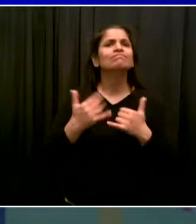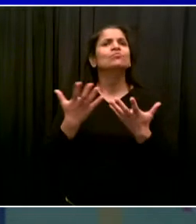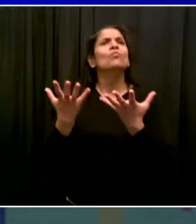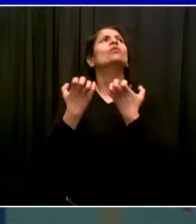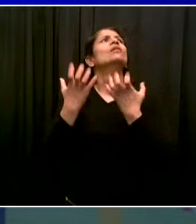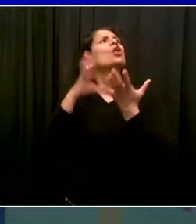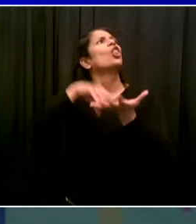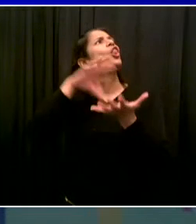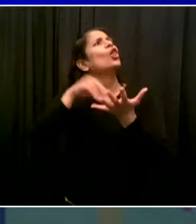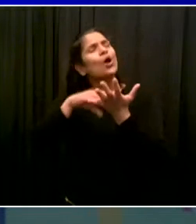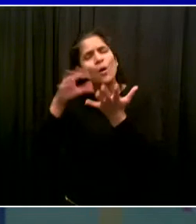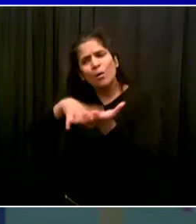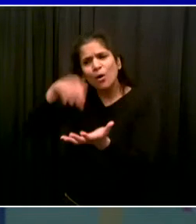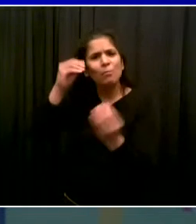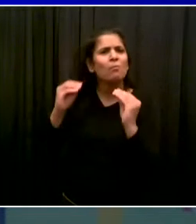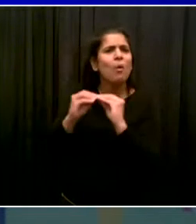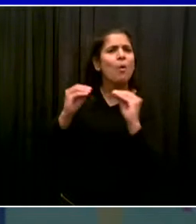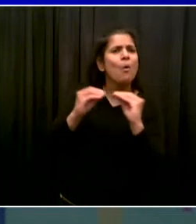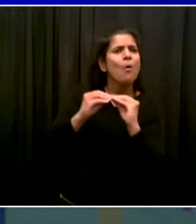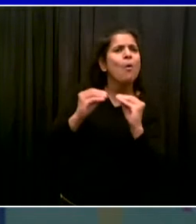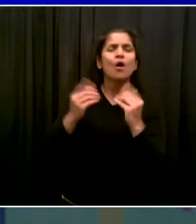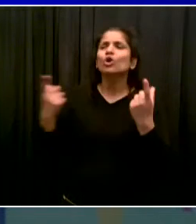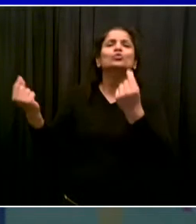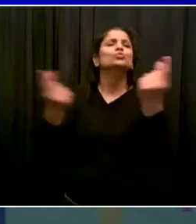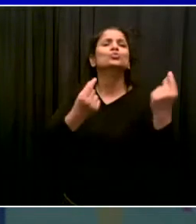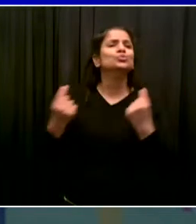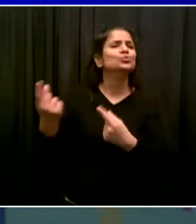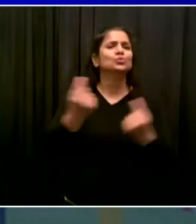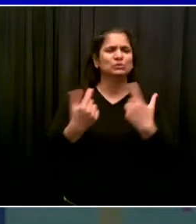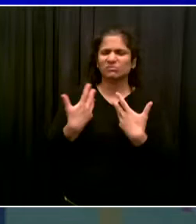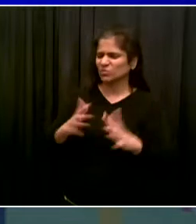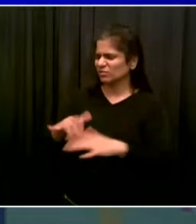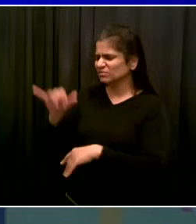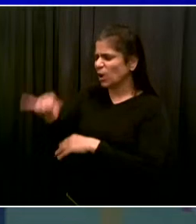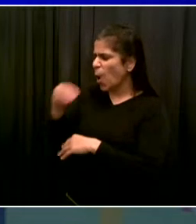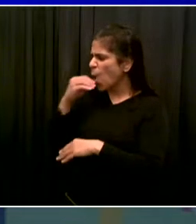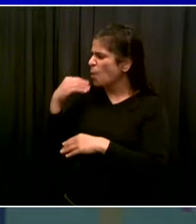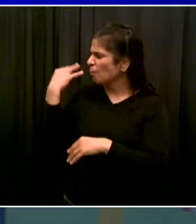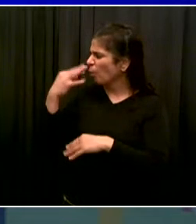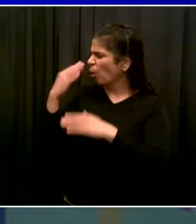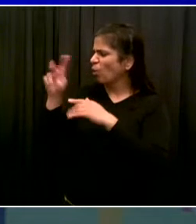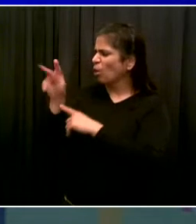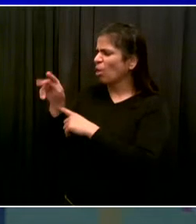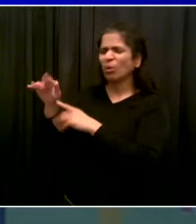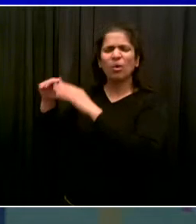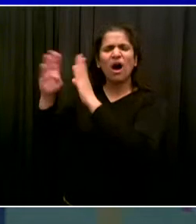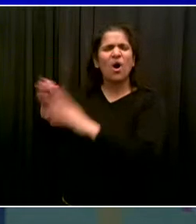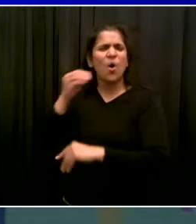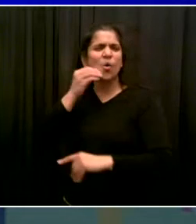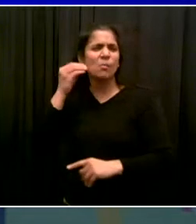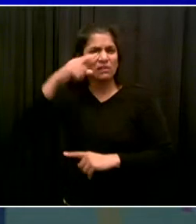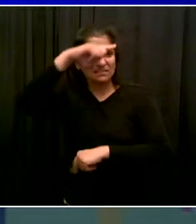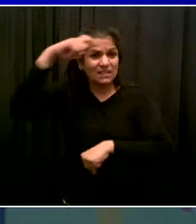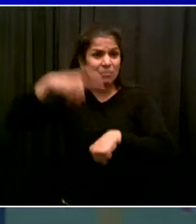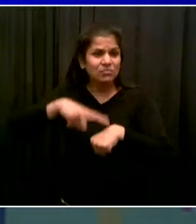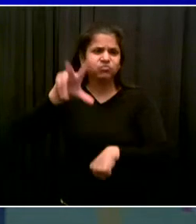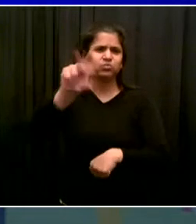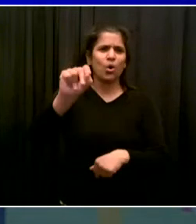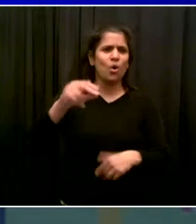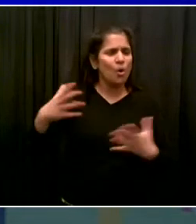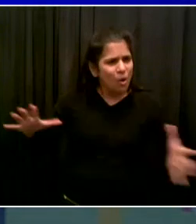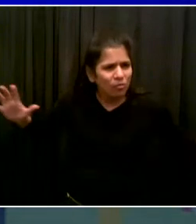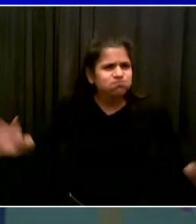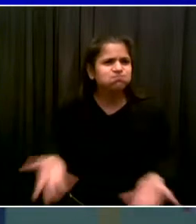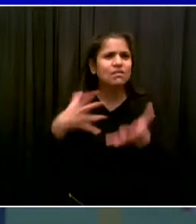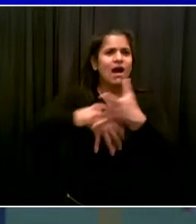a specific academic challenge. We want summer to be a time where kids can take full advantage of these additional